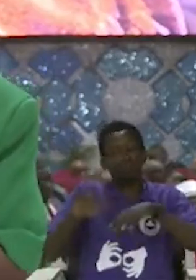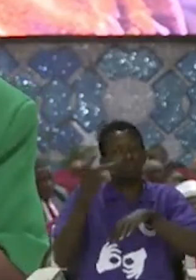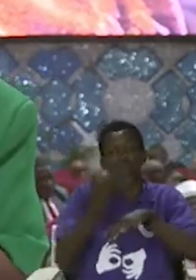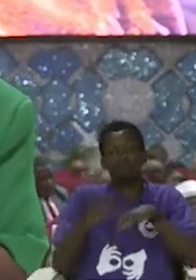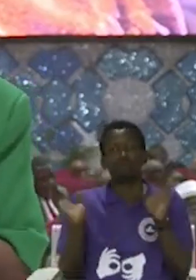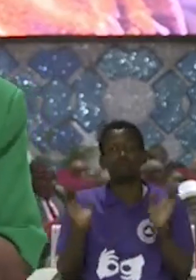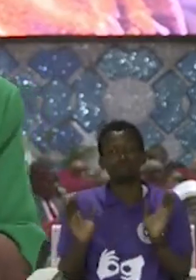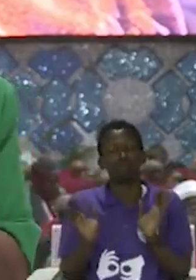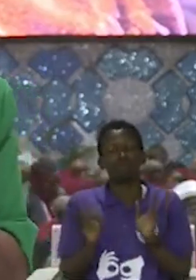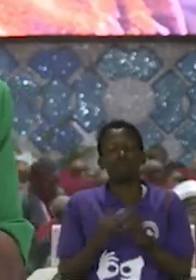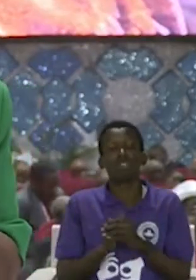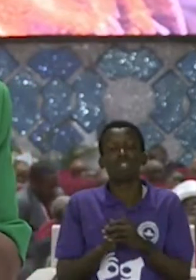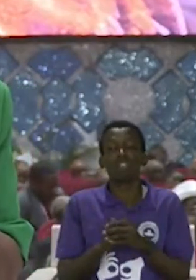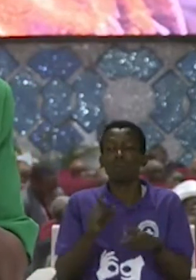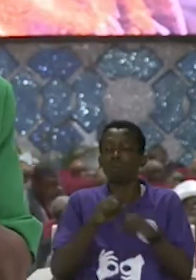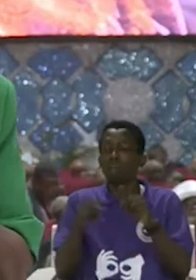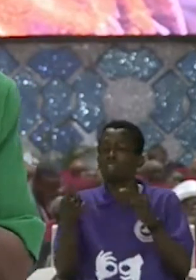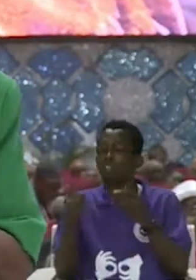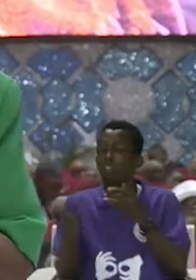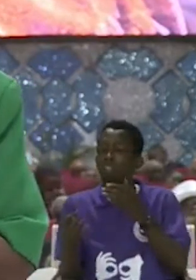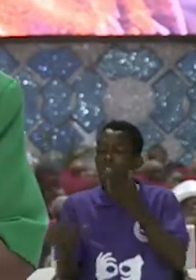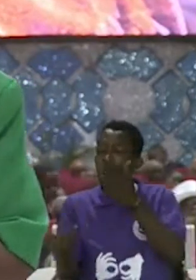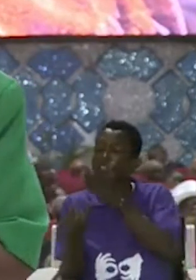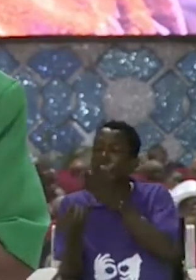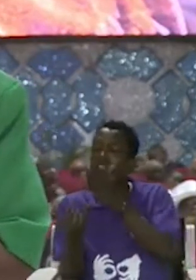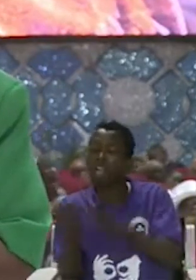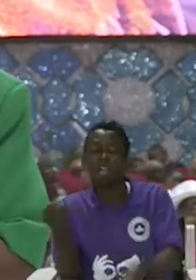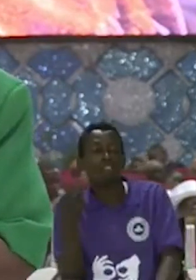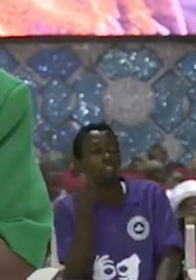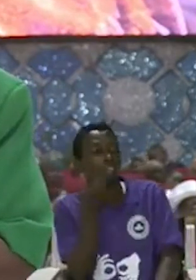And the youngest son came in and saw Papa naked.